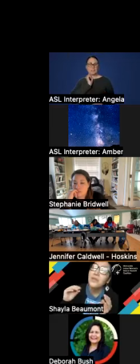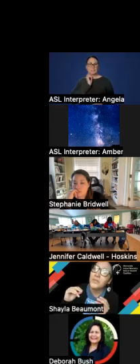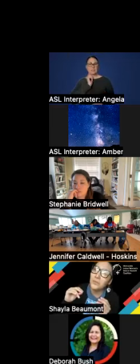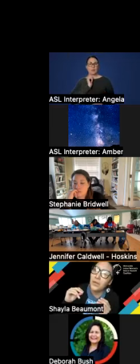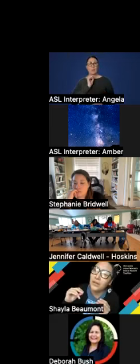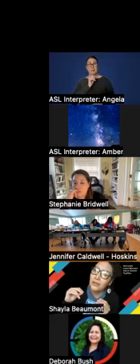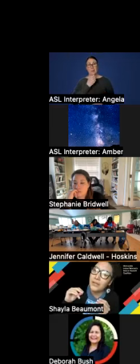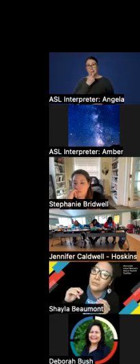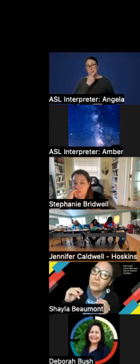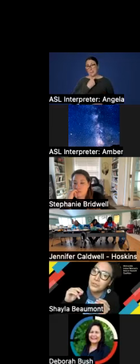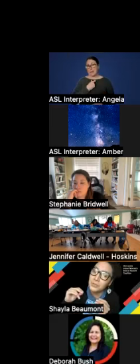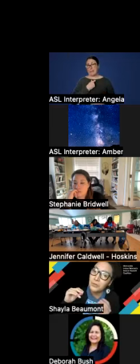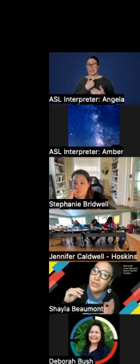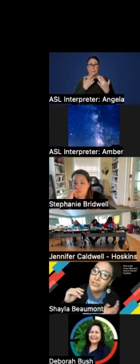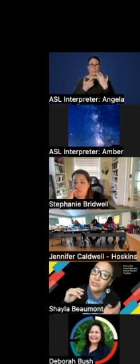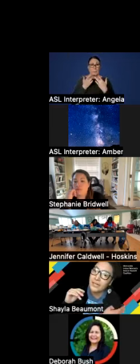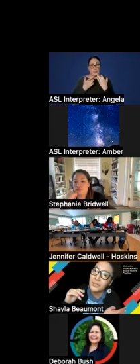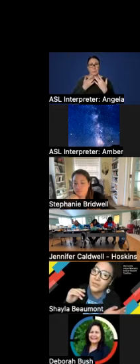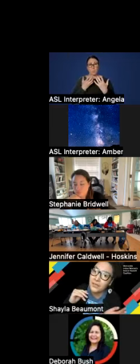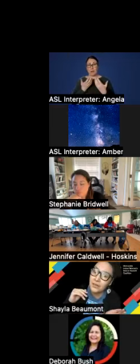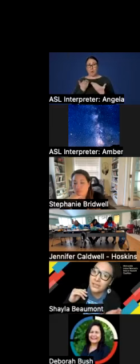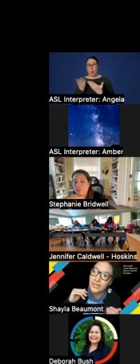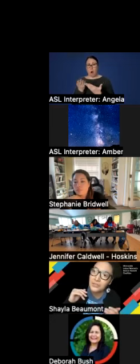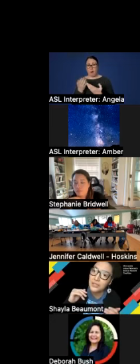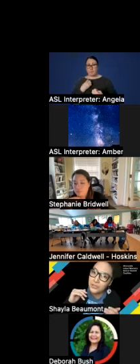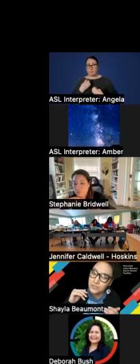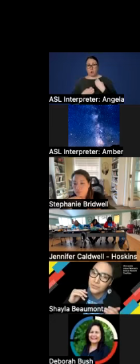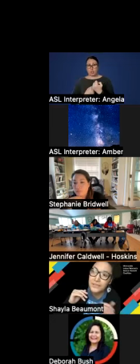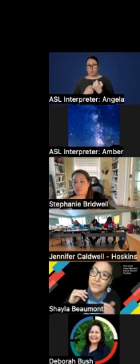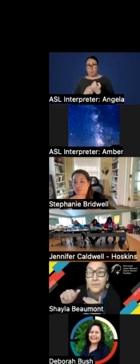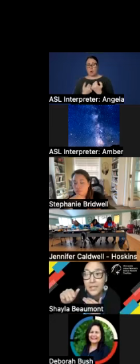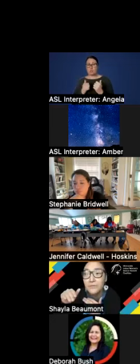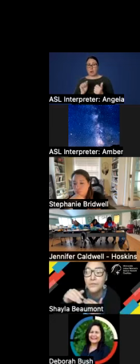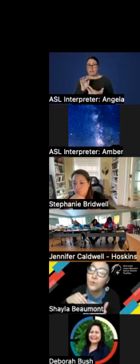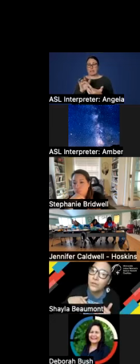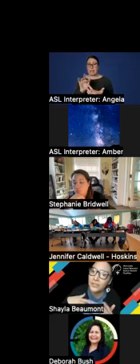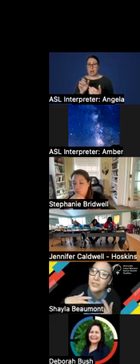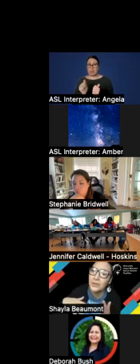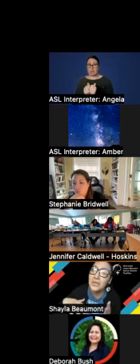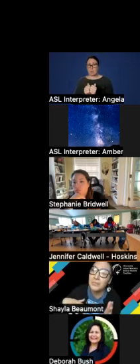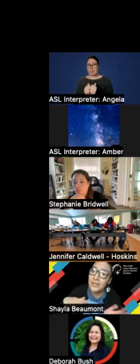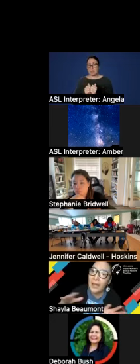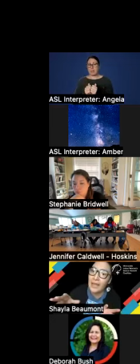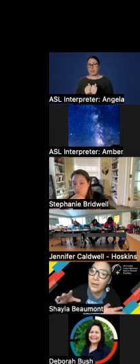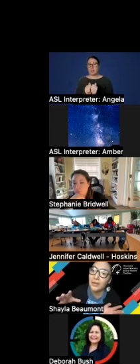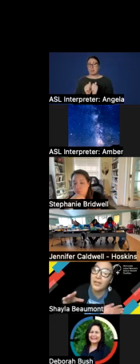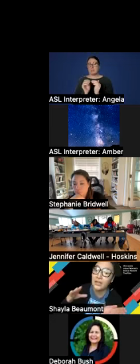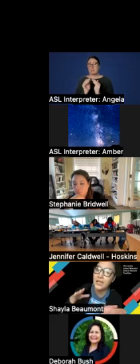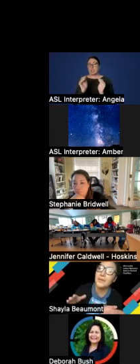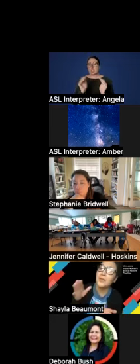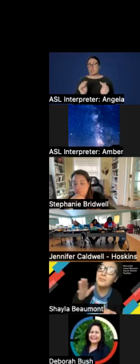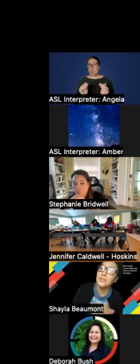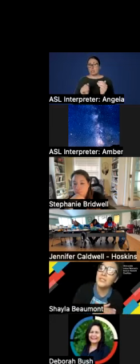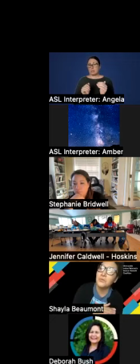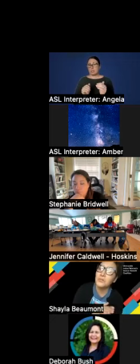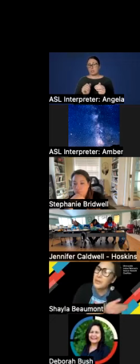thin, where they want to offer that emotional support and try to get in contact with shelter services themselves, or, play that part on top